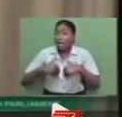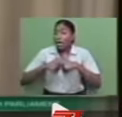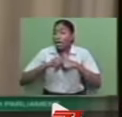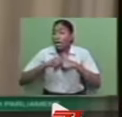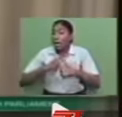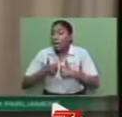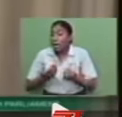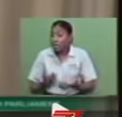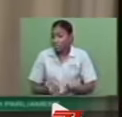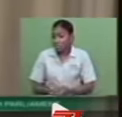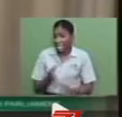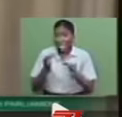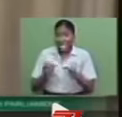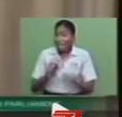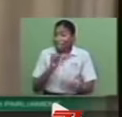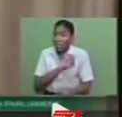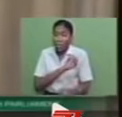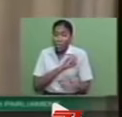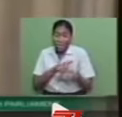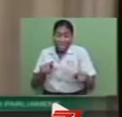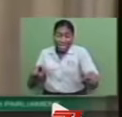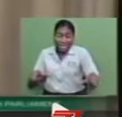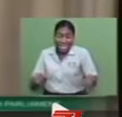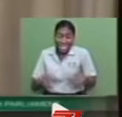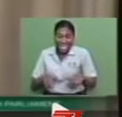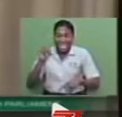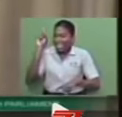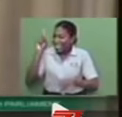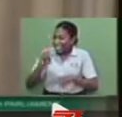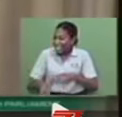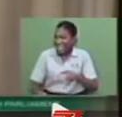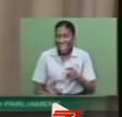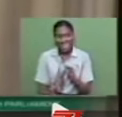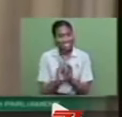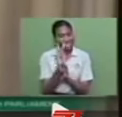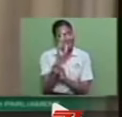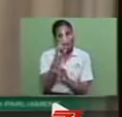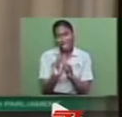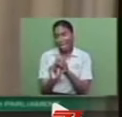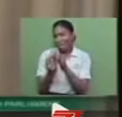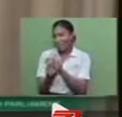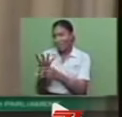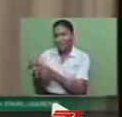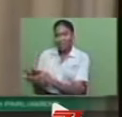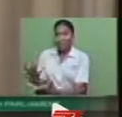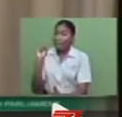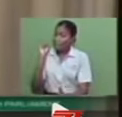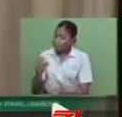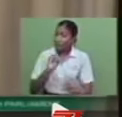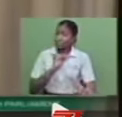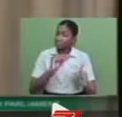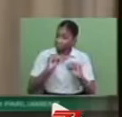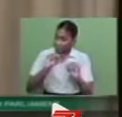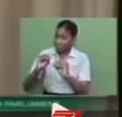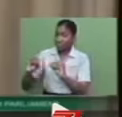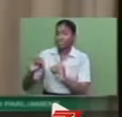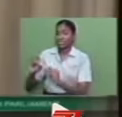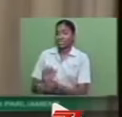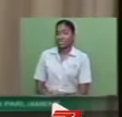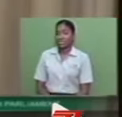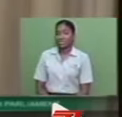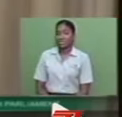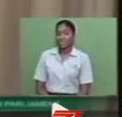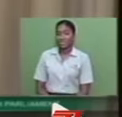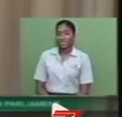deed, they cannot produce legal ownership, and therefore they cannot access the incentive. Those things have to be fixed as well. So